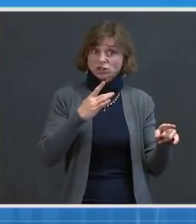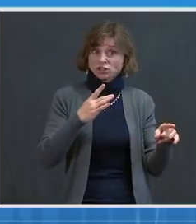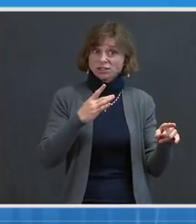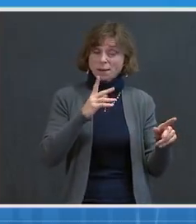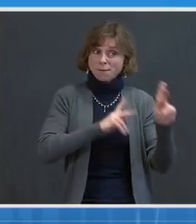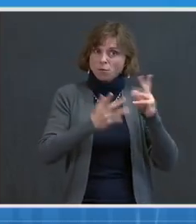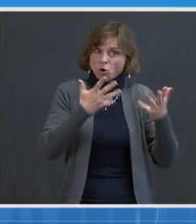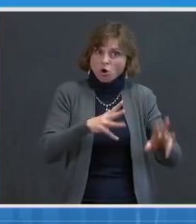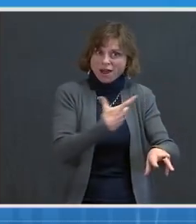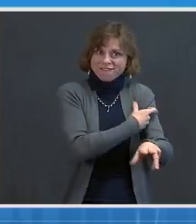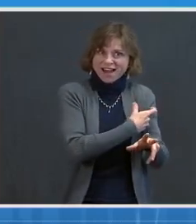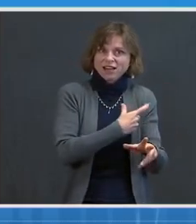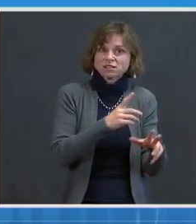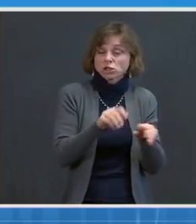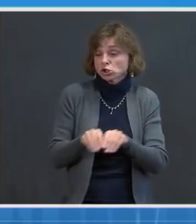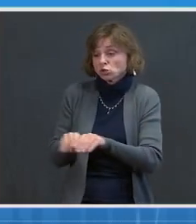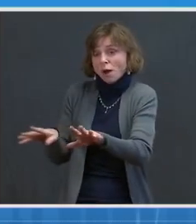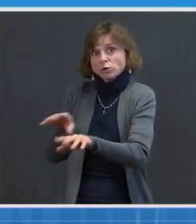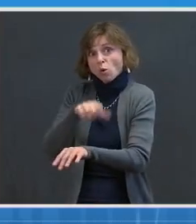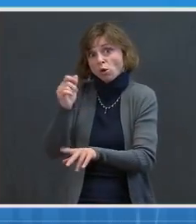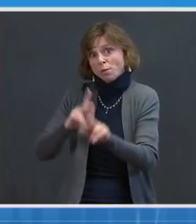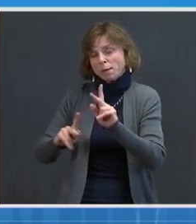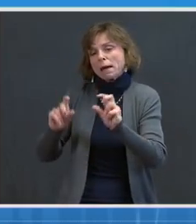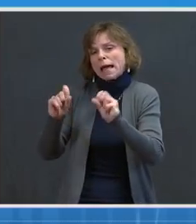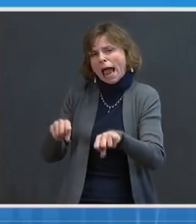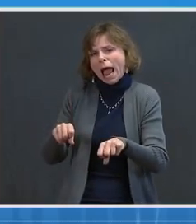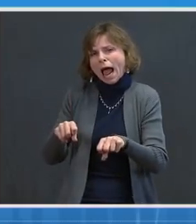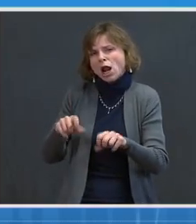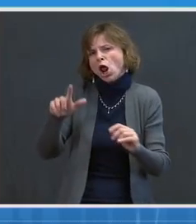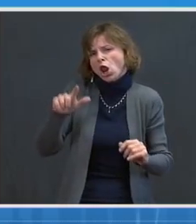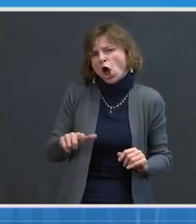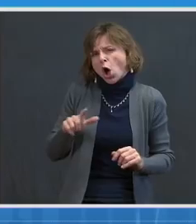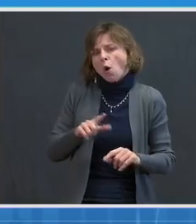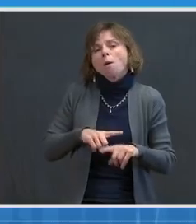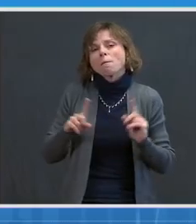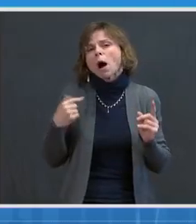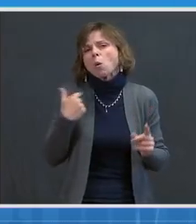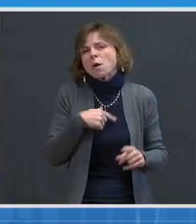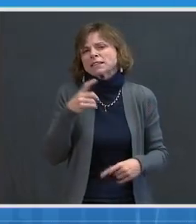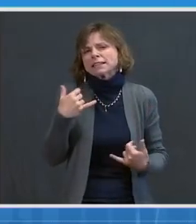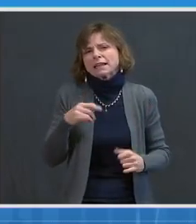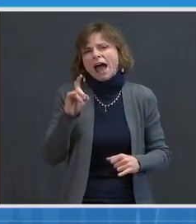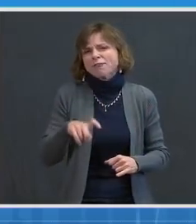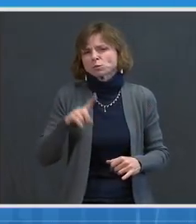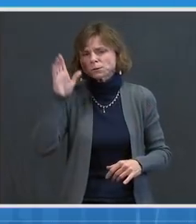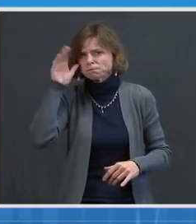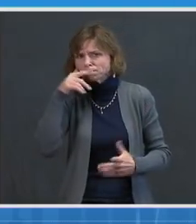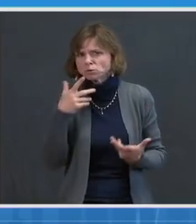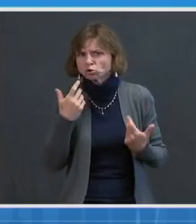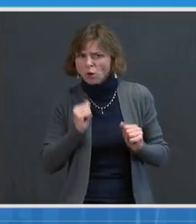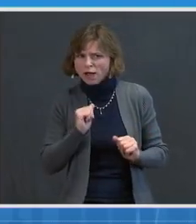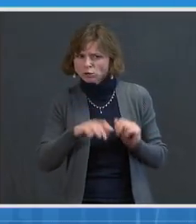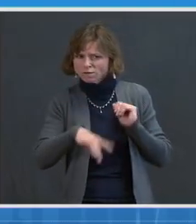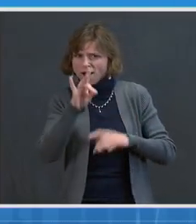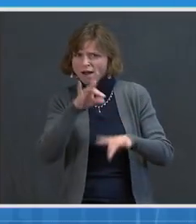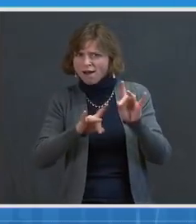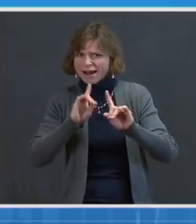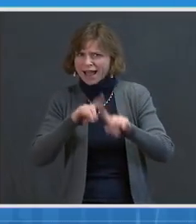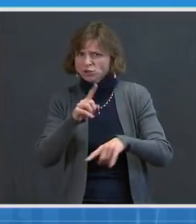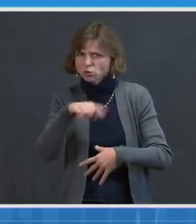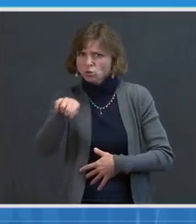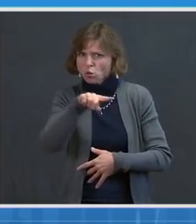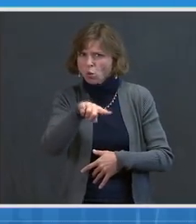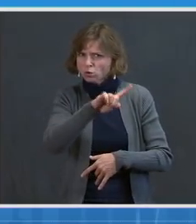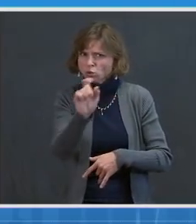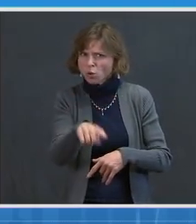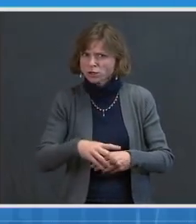to others is low, we must be resolute in our efforts to fully answer these critical questions. When answered,